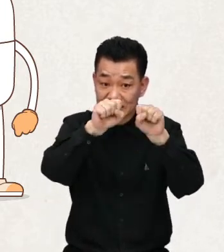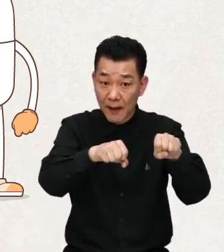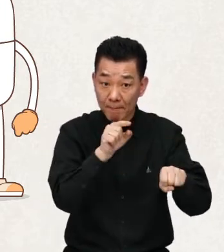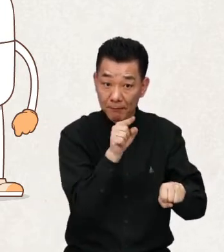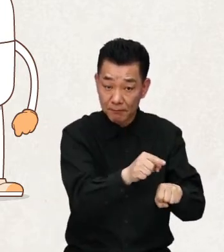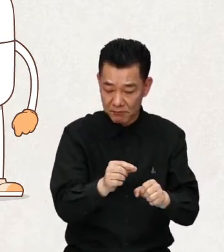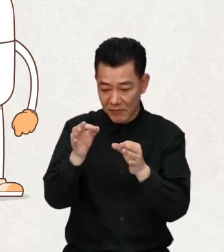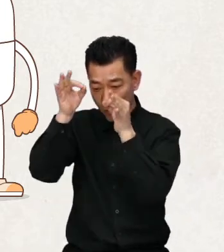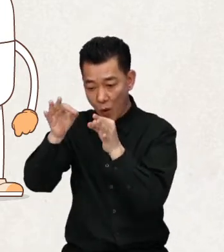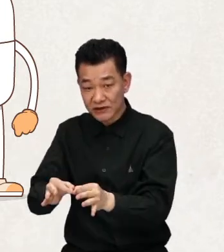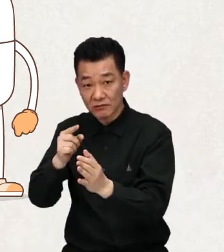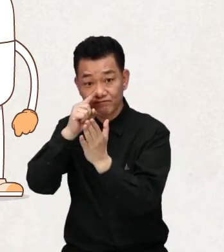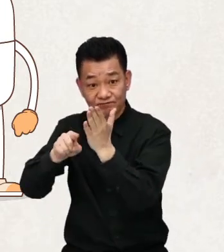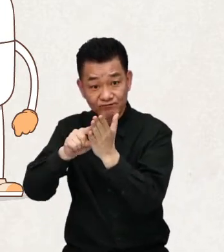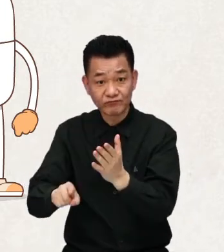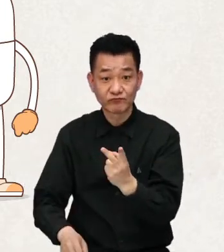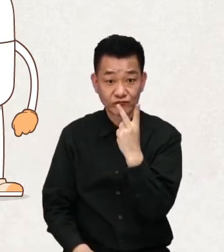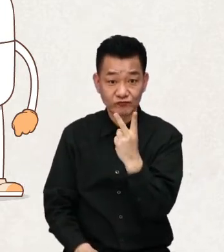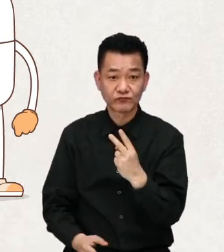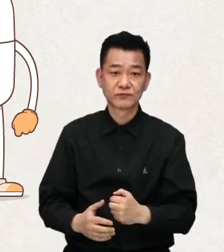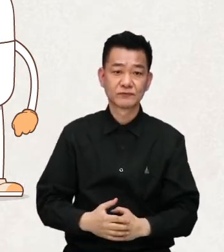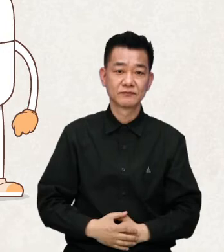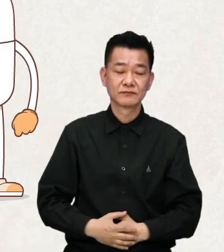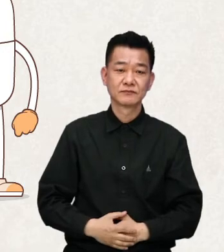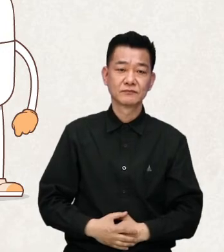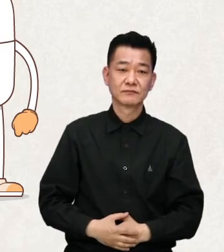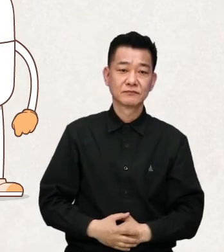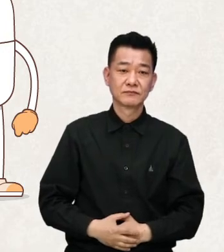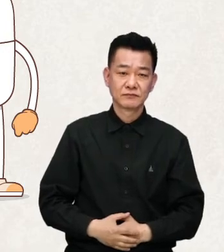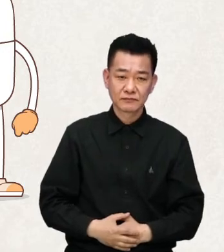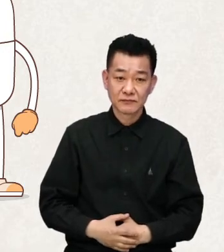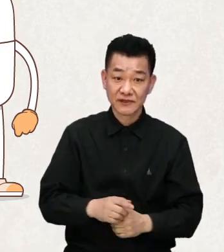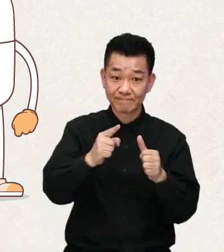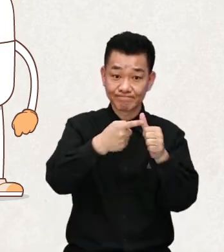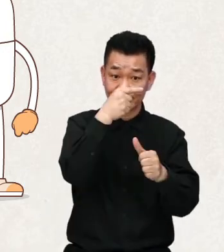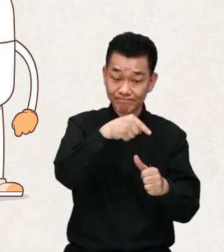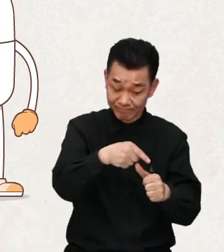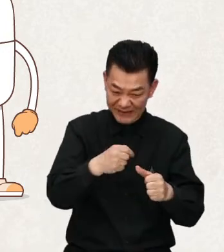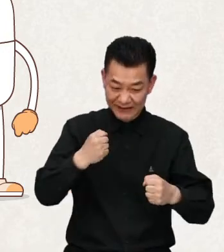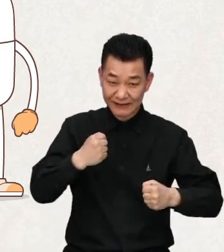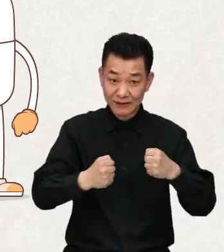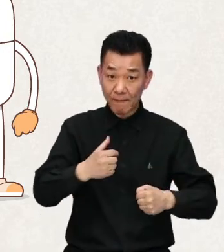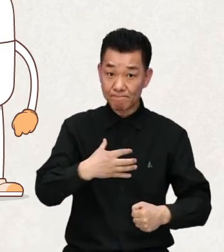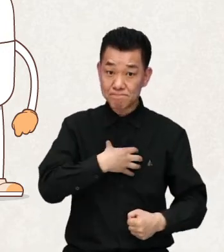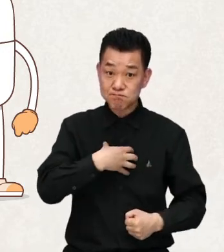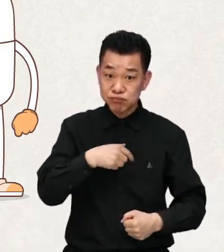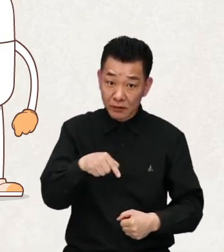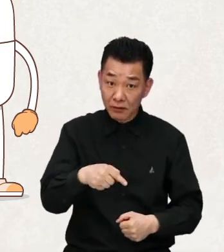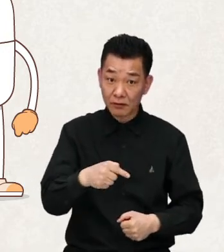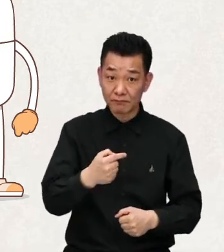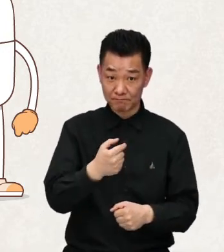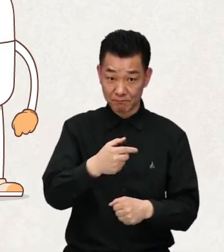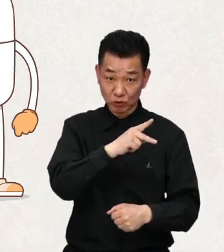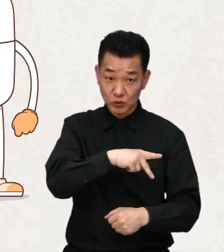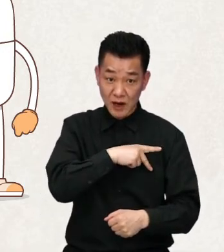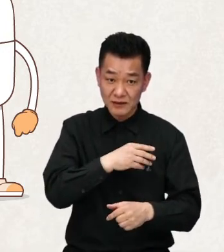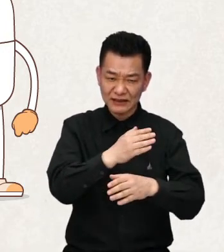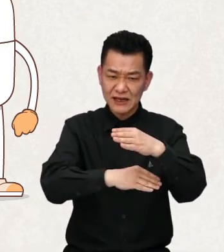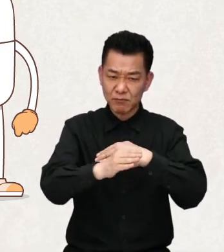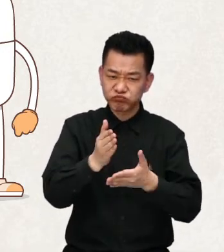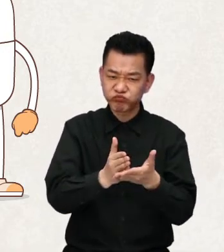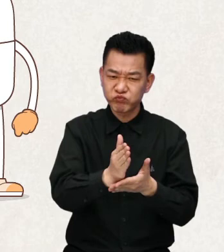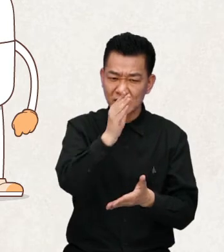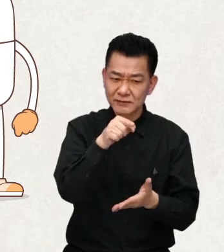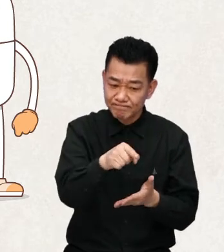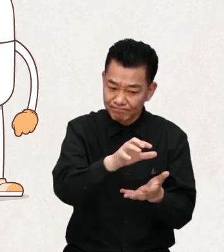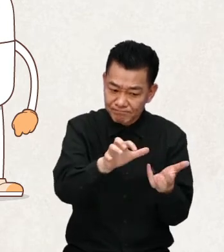procedure and ex officio investigation. First of all, individual communication procedure is a